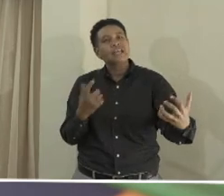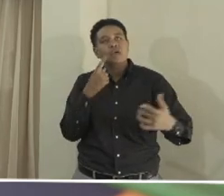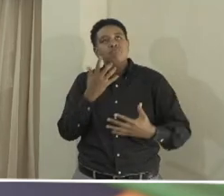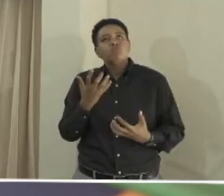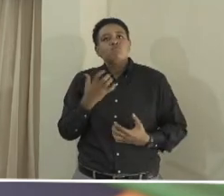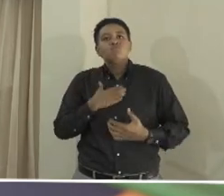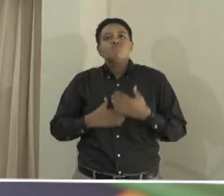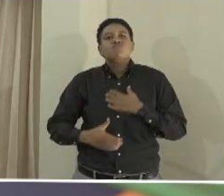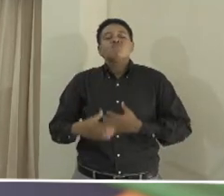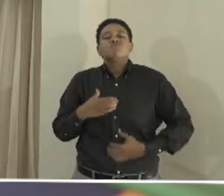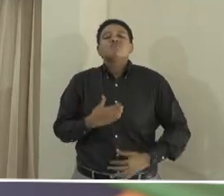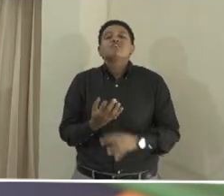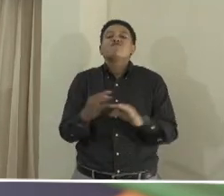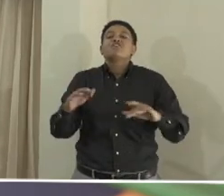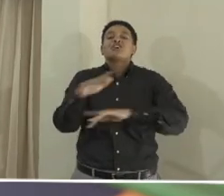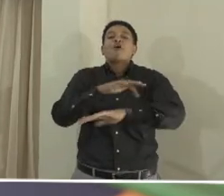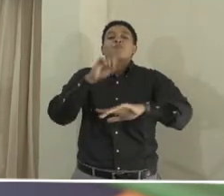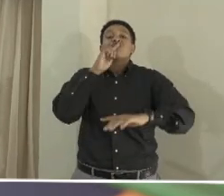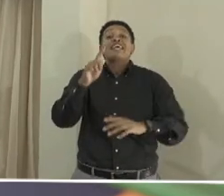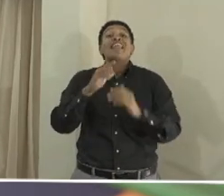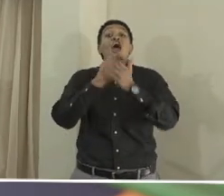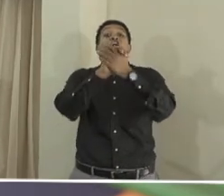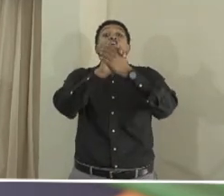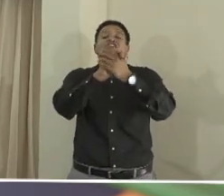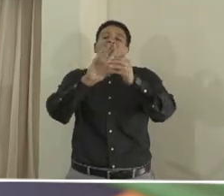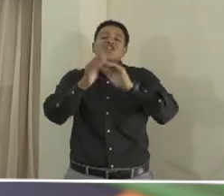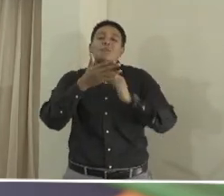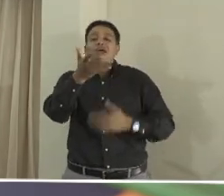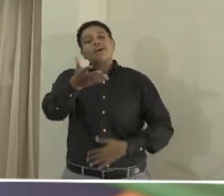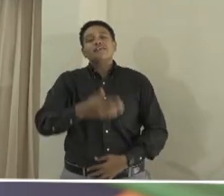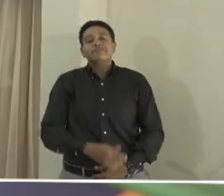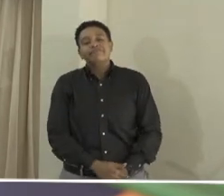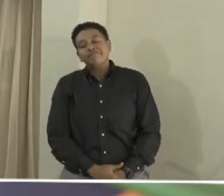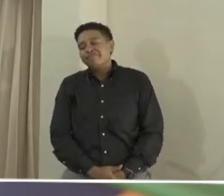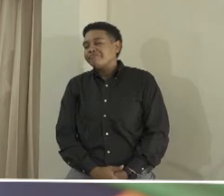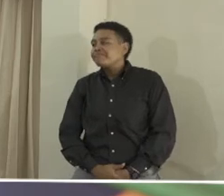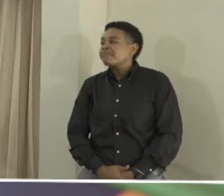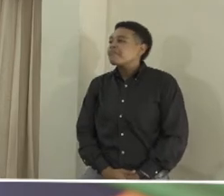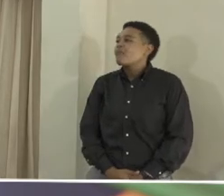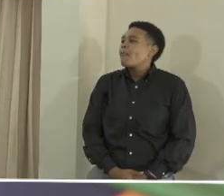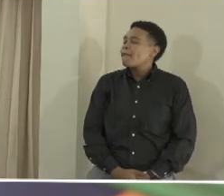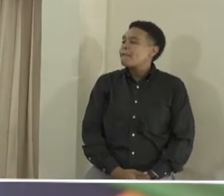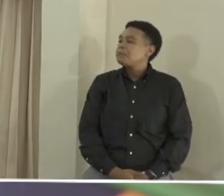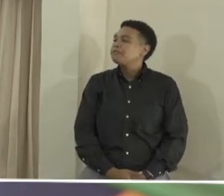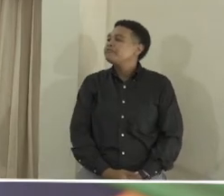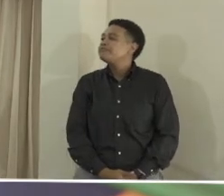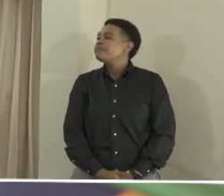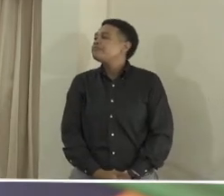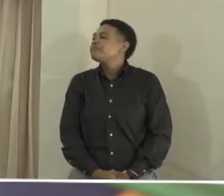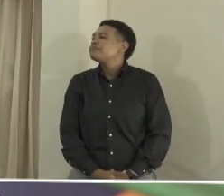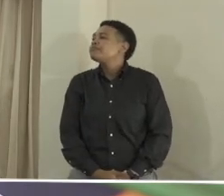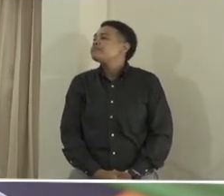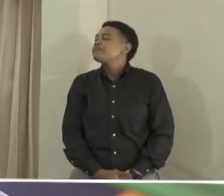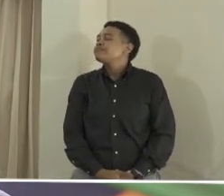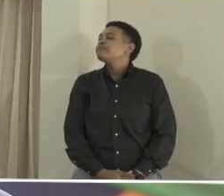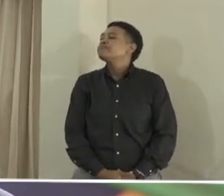freedom. Congratulations, Jamaica. I wish to